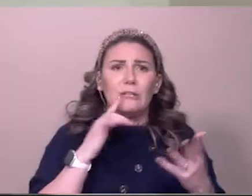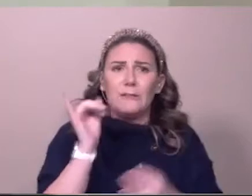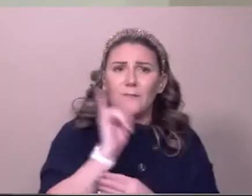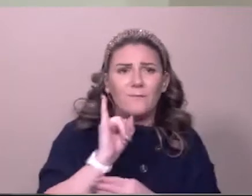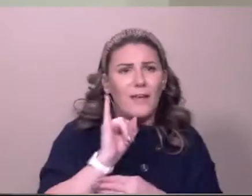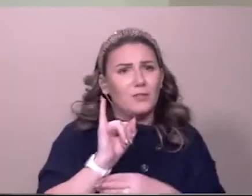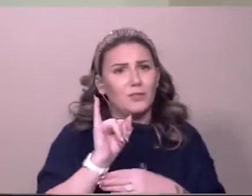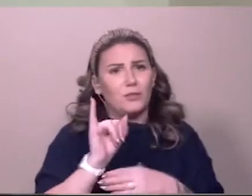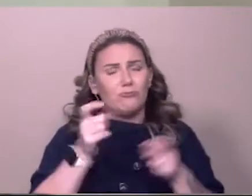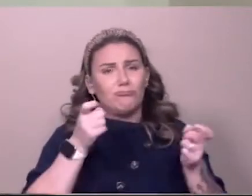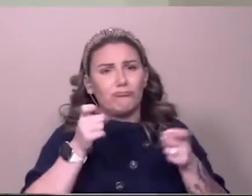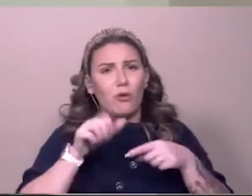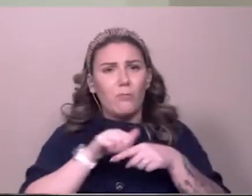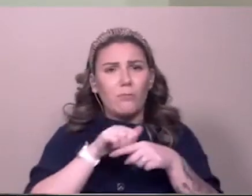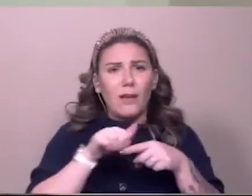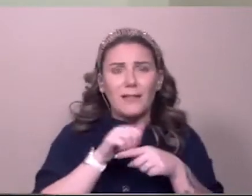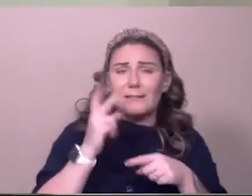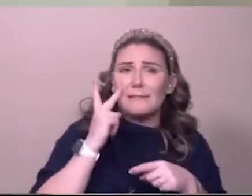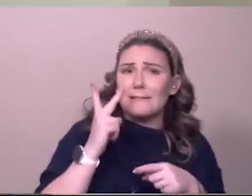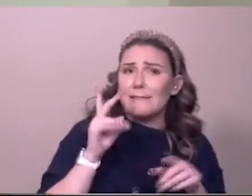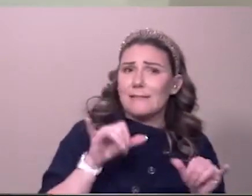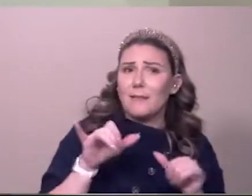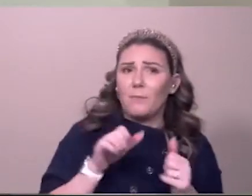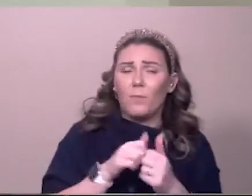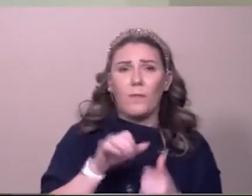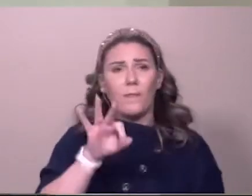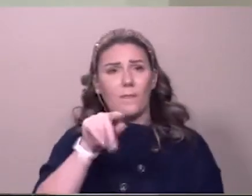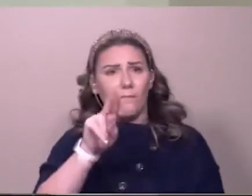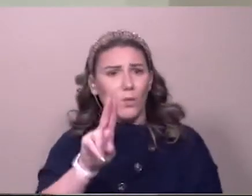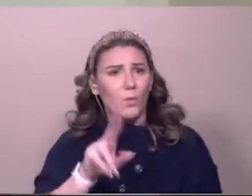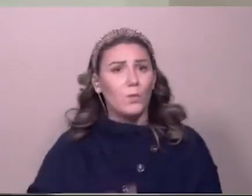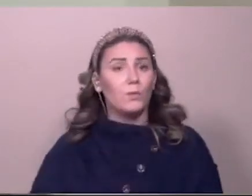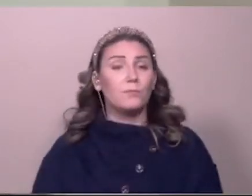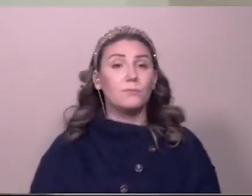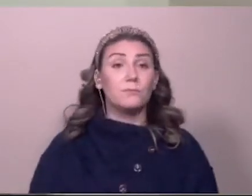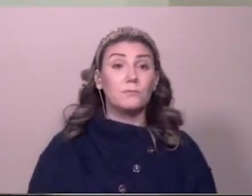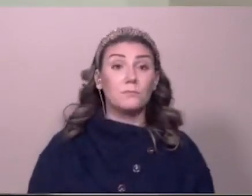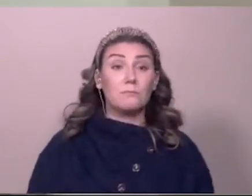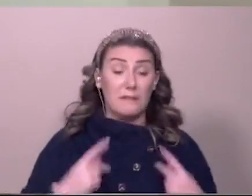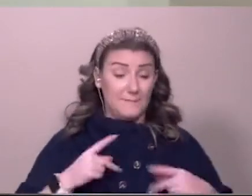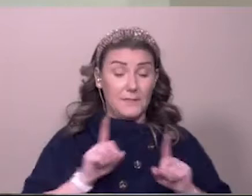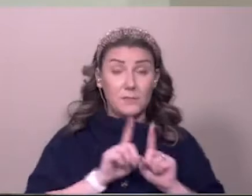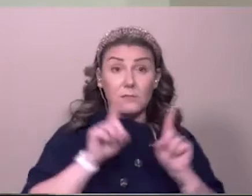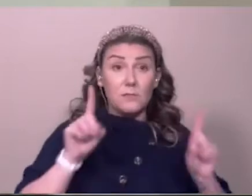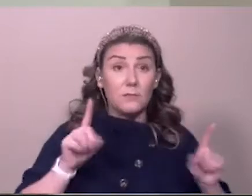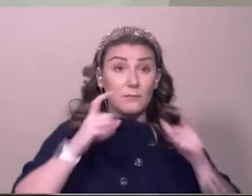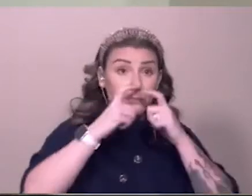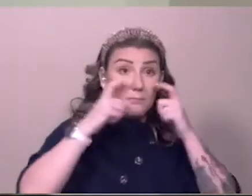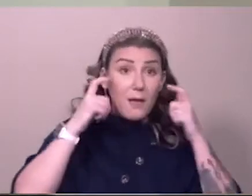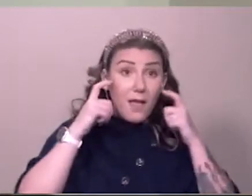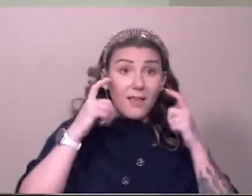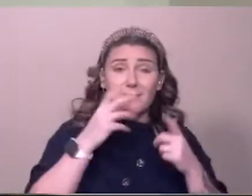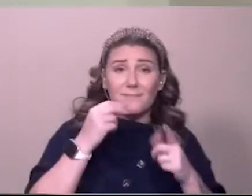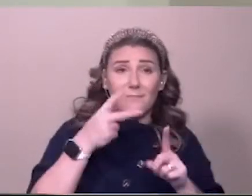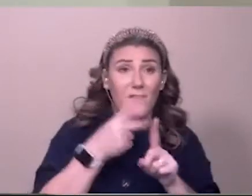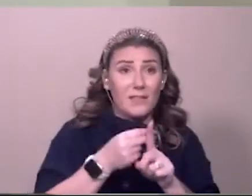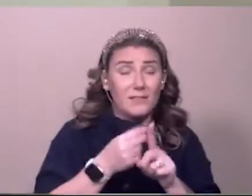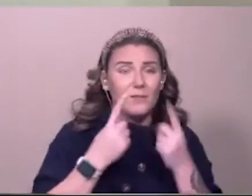And I think we're seeing that with influenza. You know, I mean, physical distancing, masks, and vaccinations